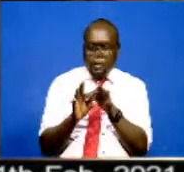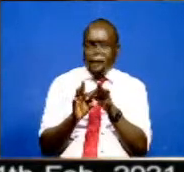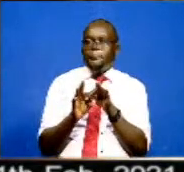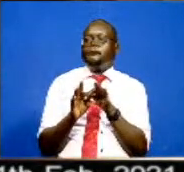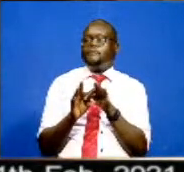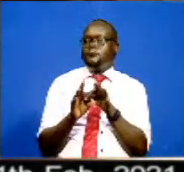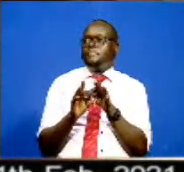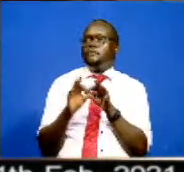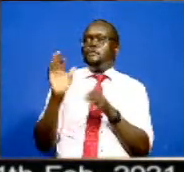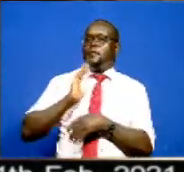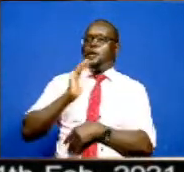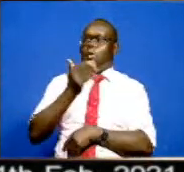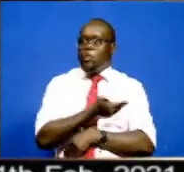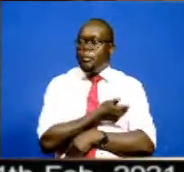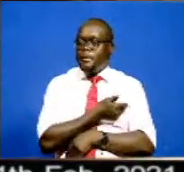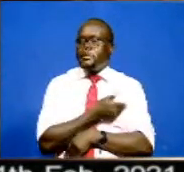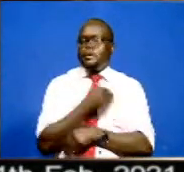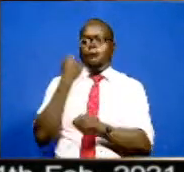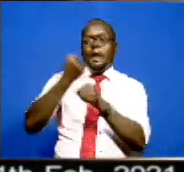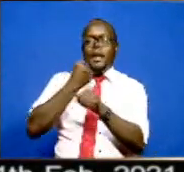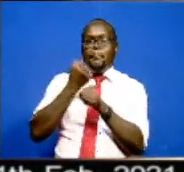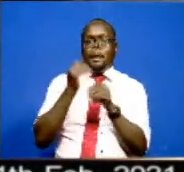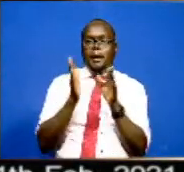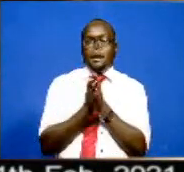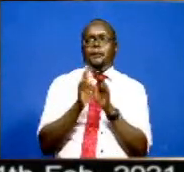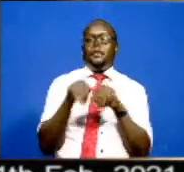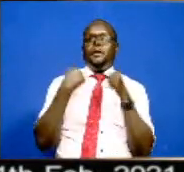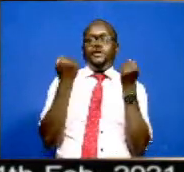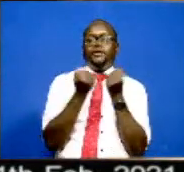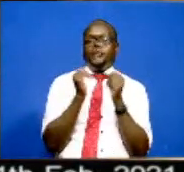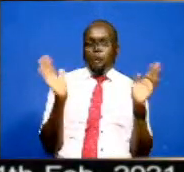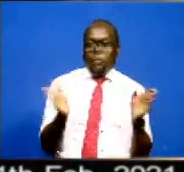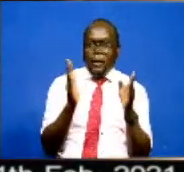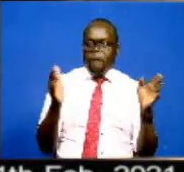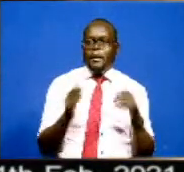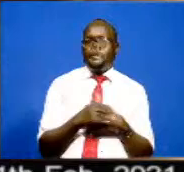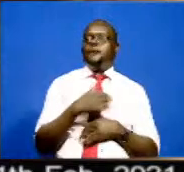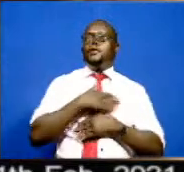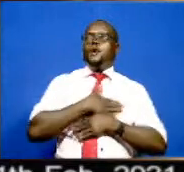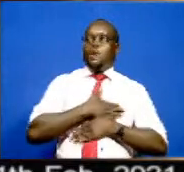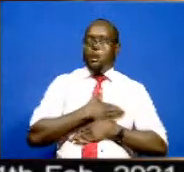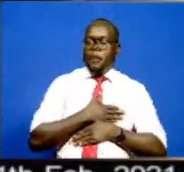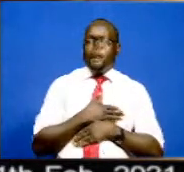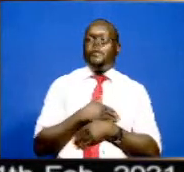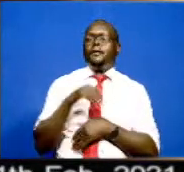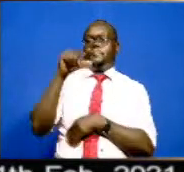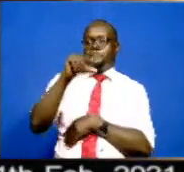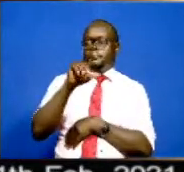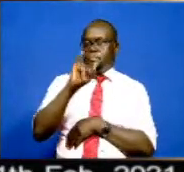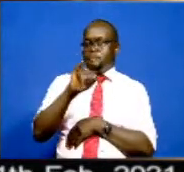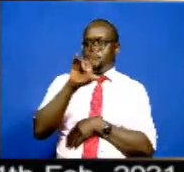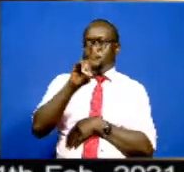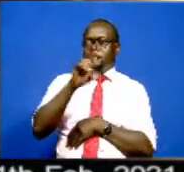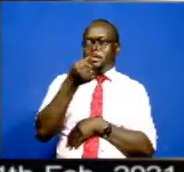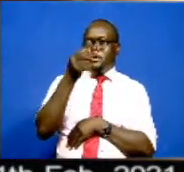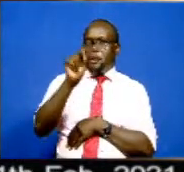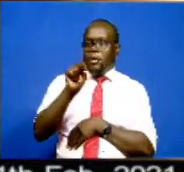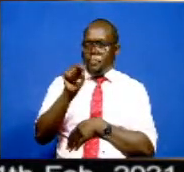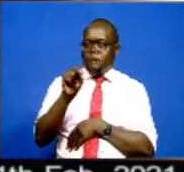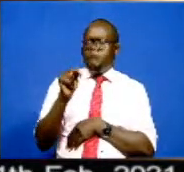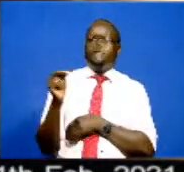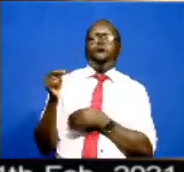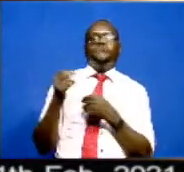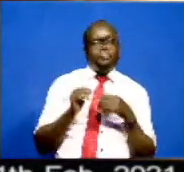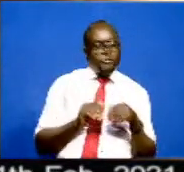the Departmental Committee on Labor and Social Welfare. The Honorable Gideon Kimtai Koske, MP, to move from